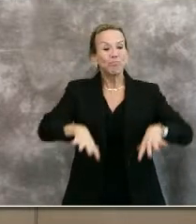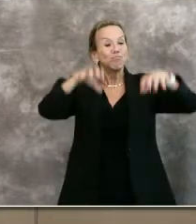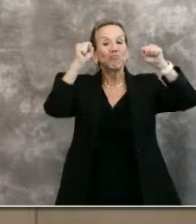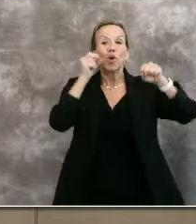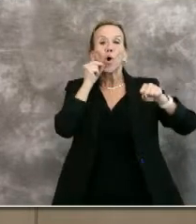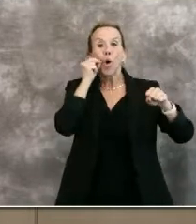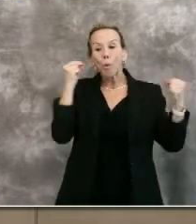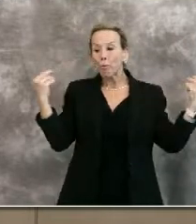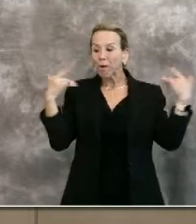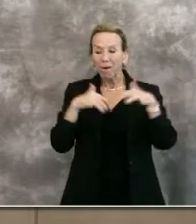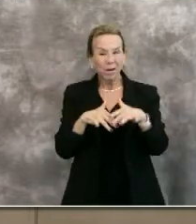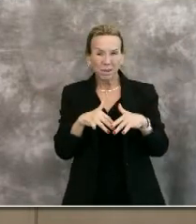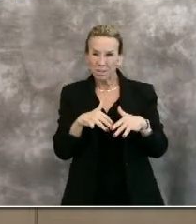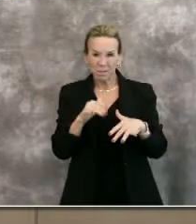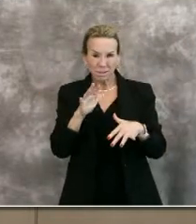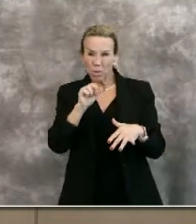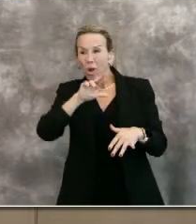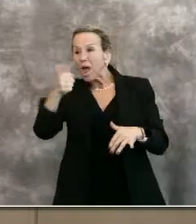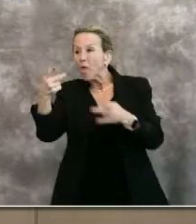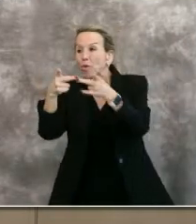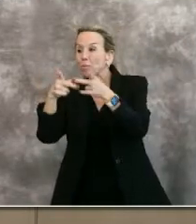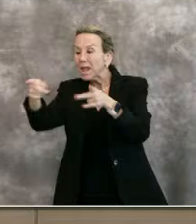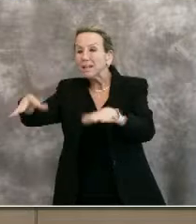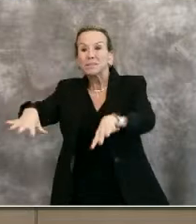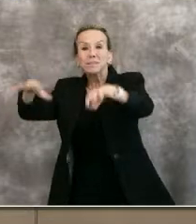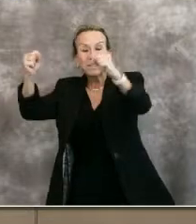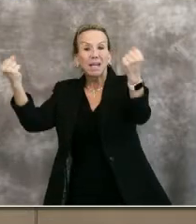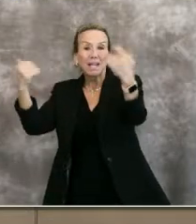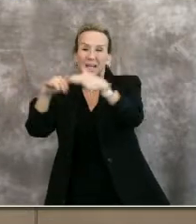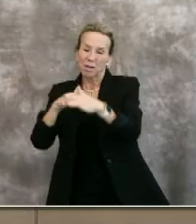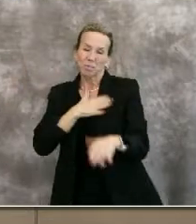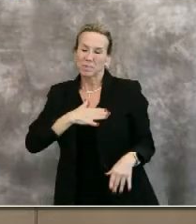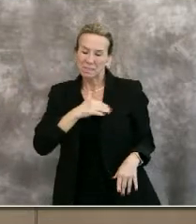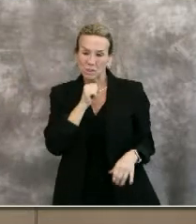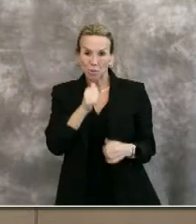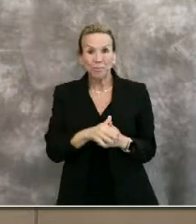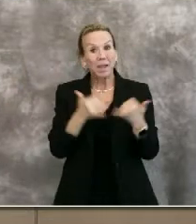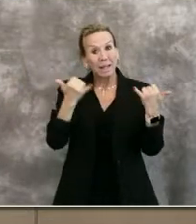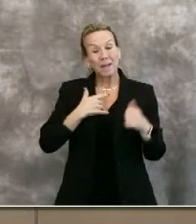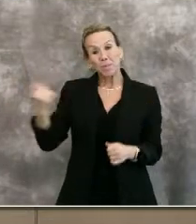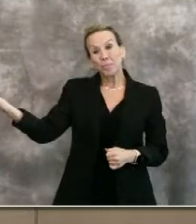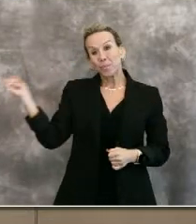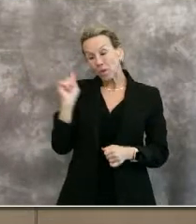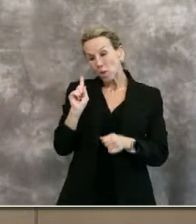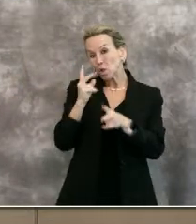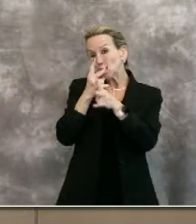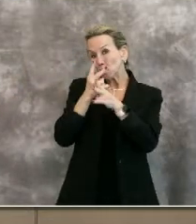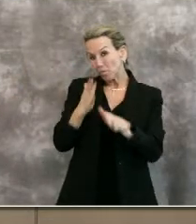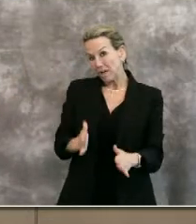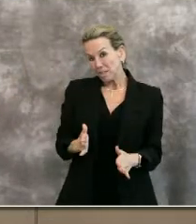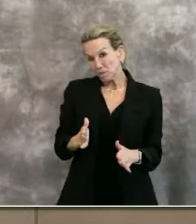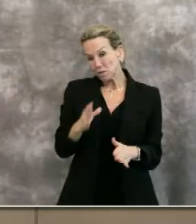their homes or other locations. So now, please welcome back to the podium Supervisor